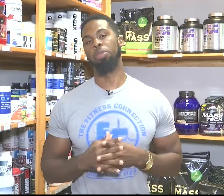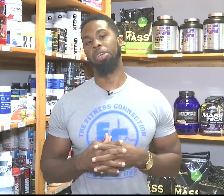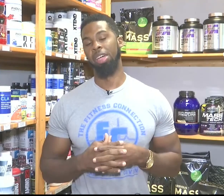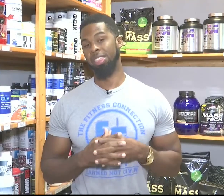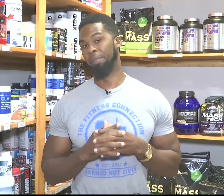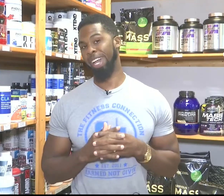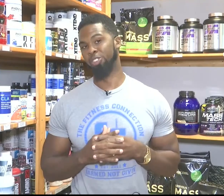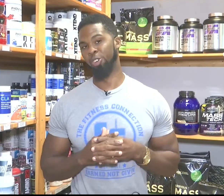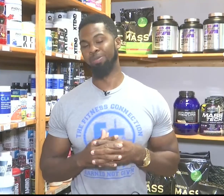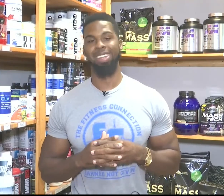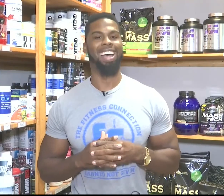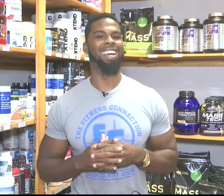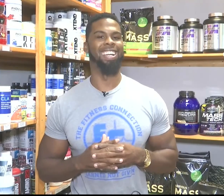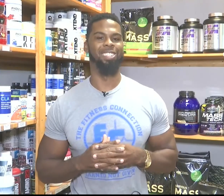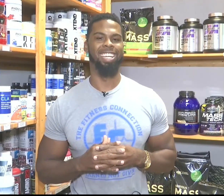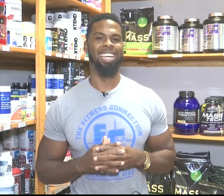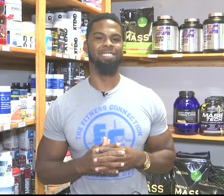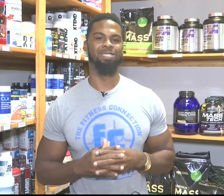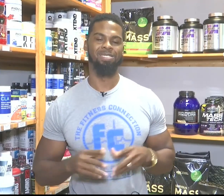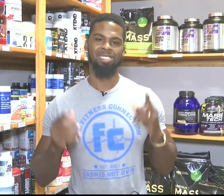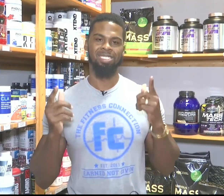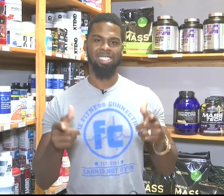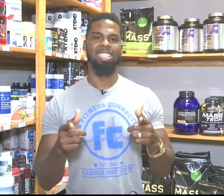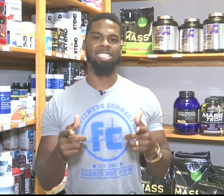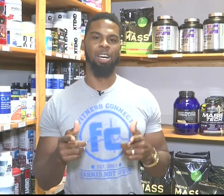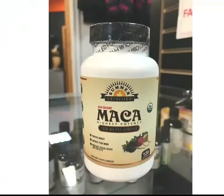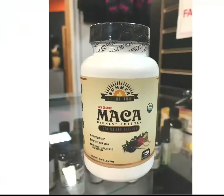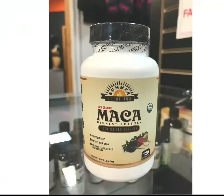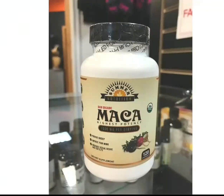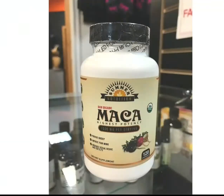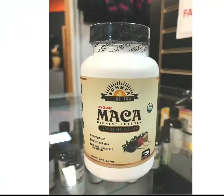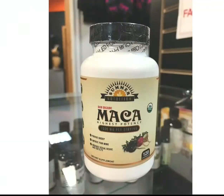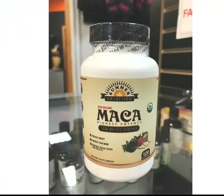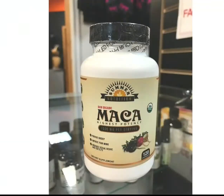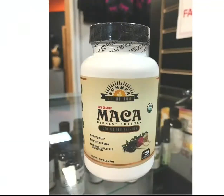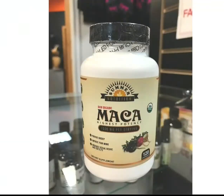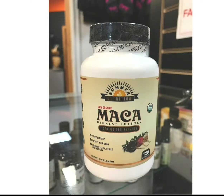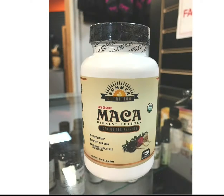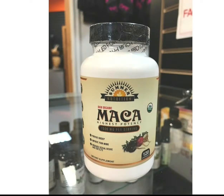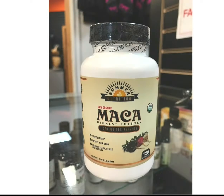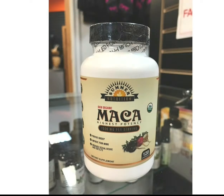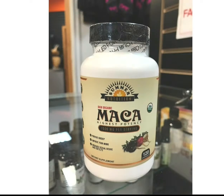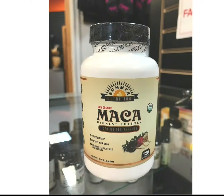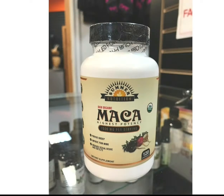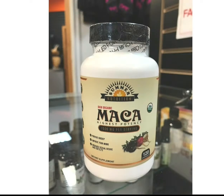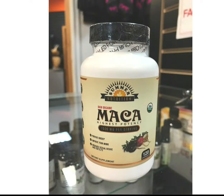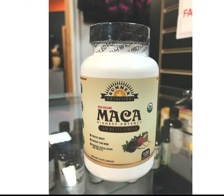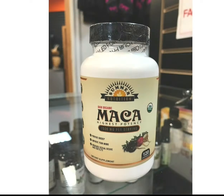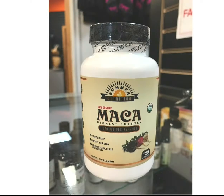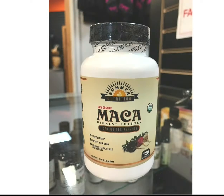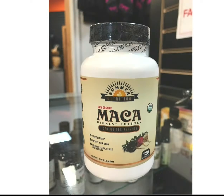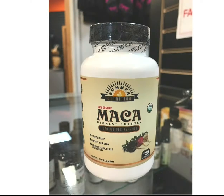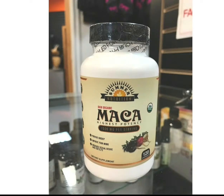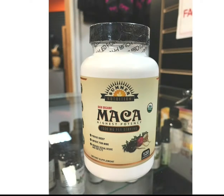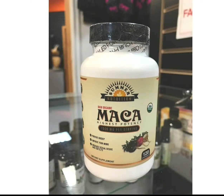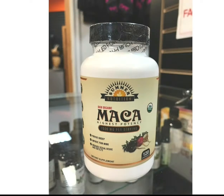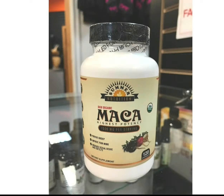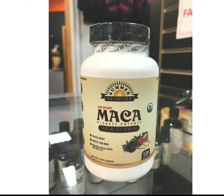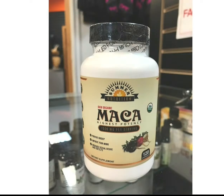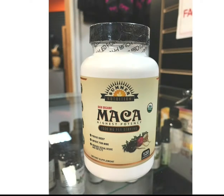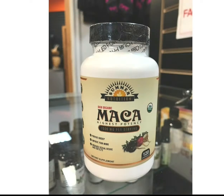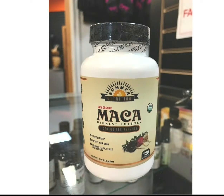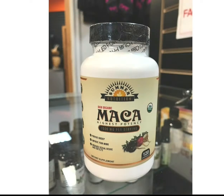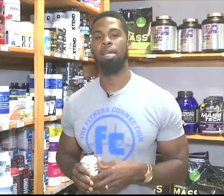performance in both the bedroom and everyday life. Listen up. Herb number 1 is maca, and maca is a root plant extract